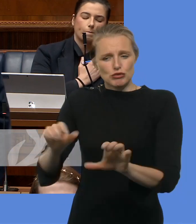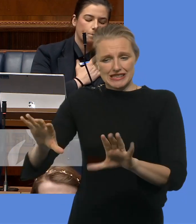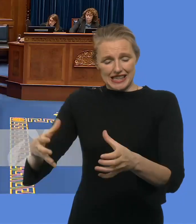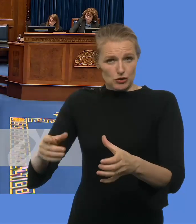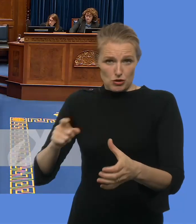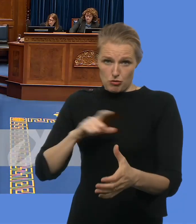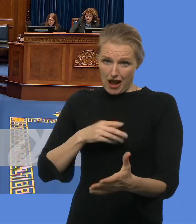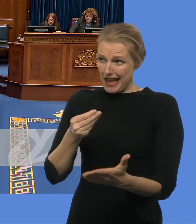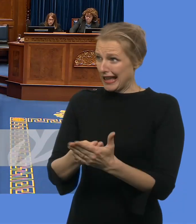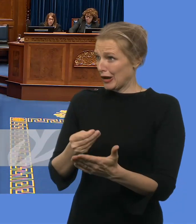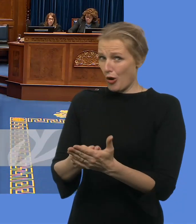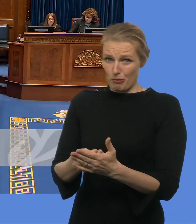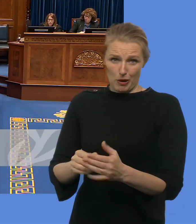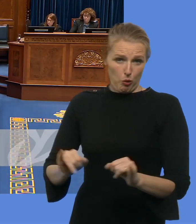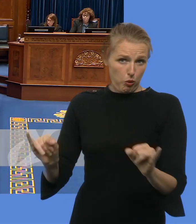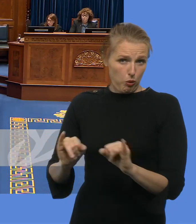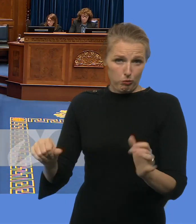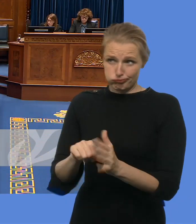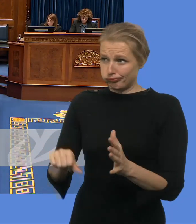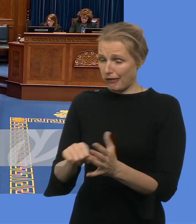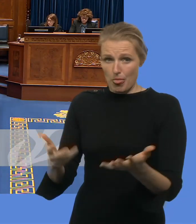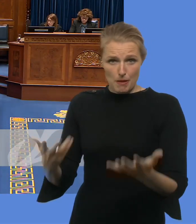crisis? Minister.